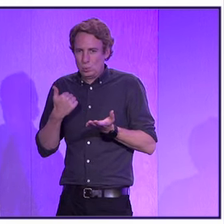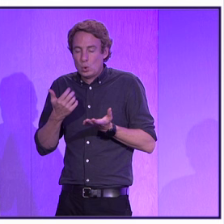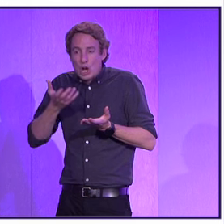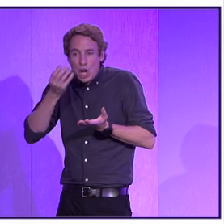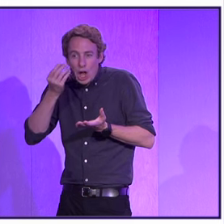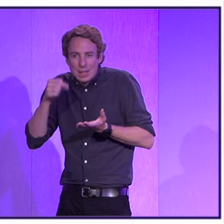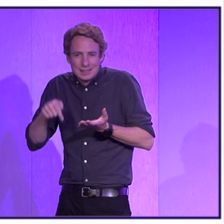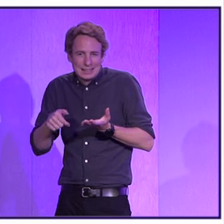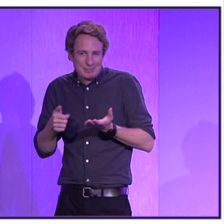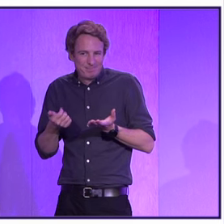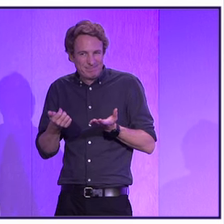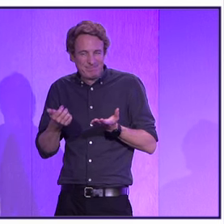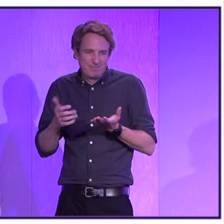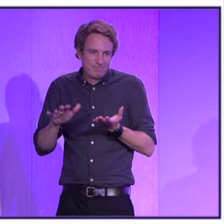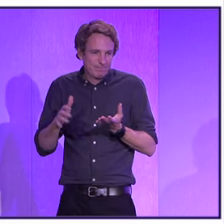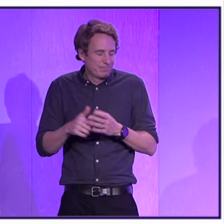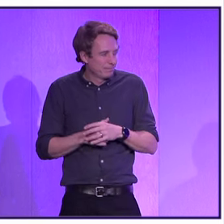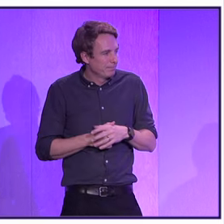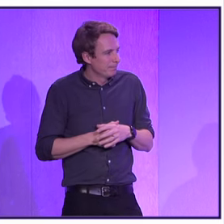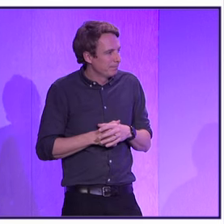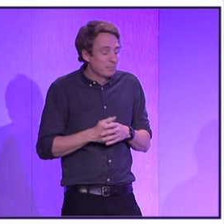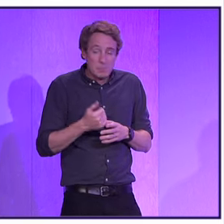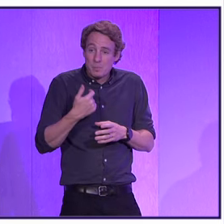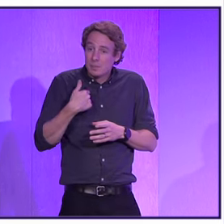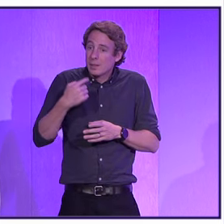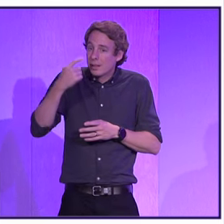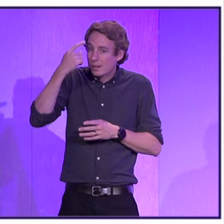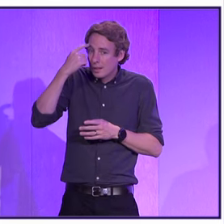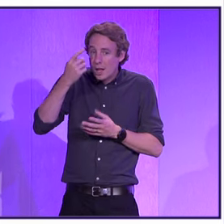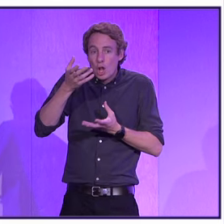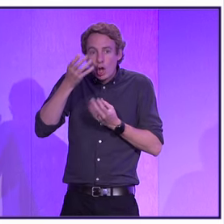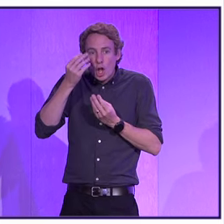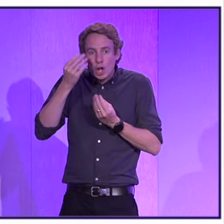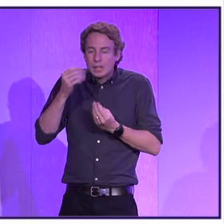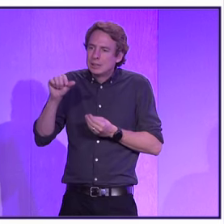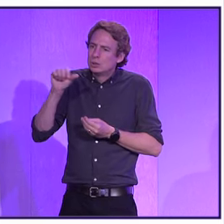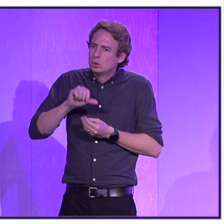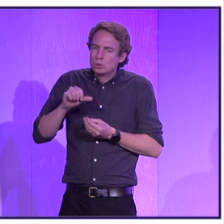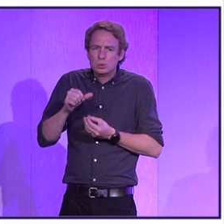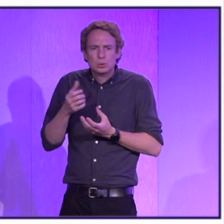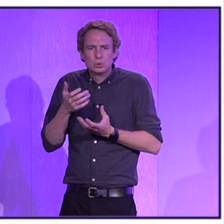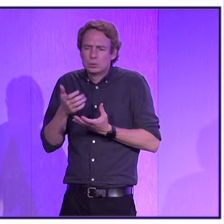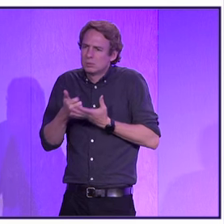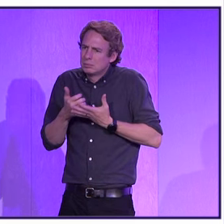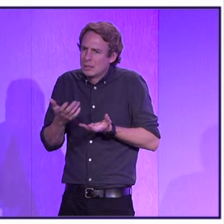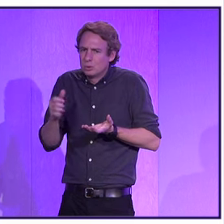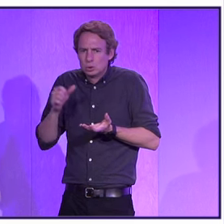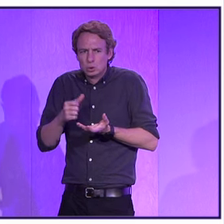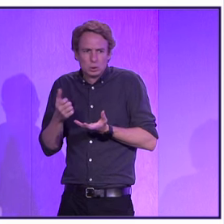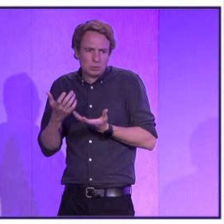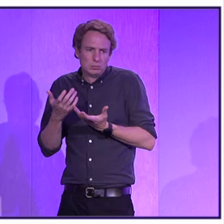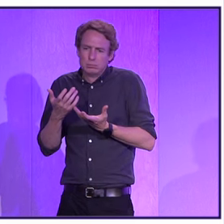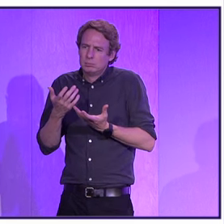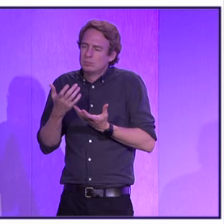for learning at times. Because I believe learning should be effortful, not in a bad way, but we need to